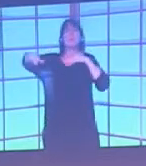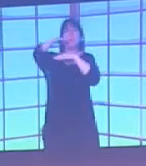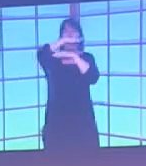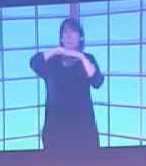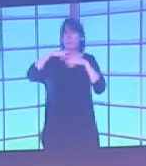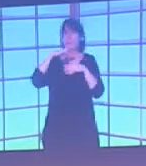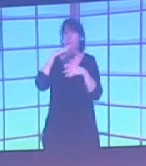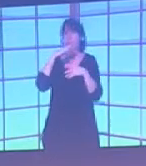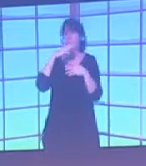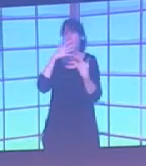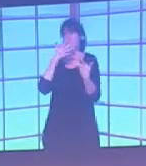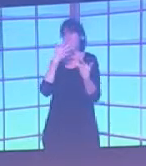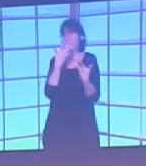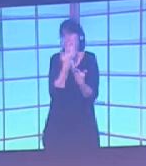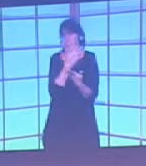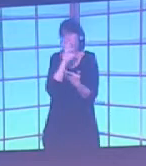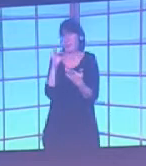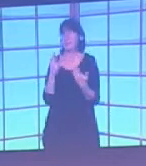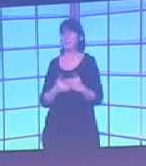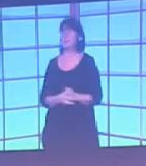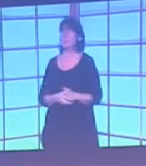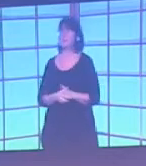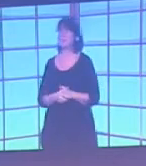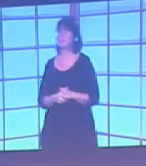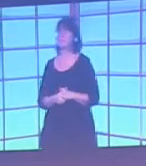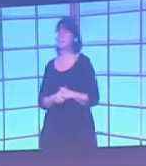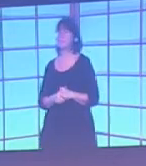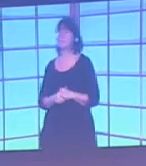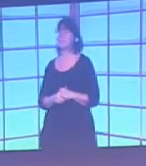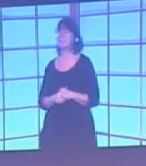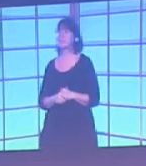facing in taking that next step. Sure.